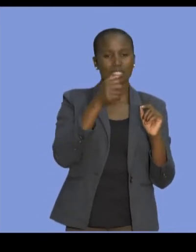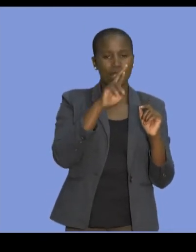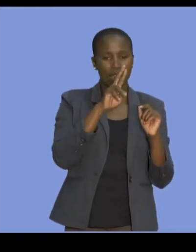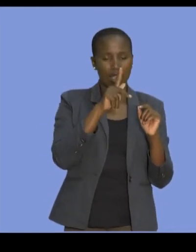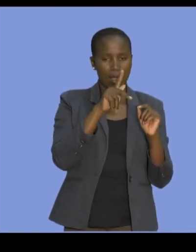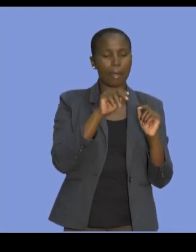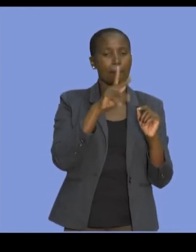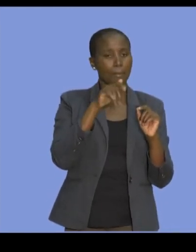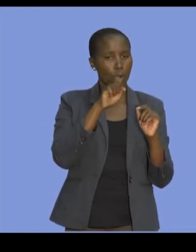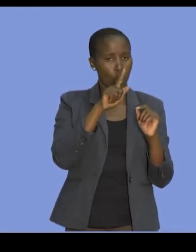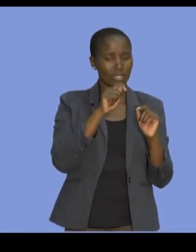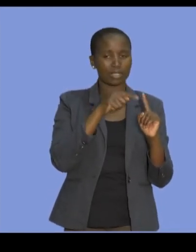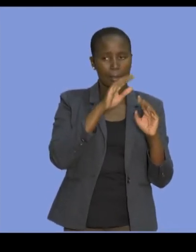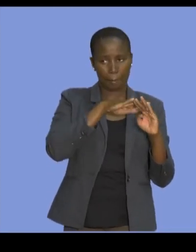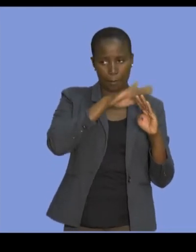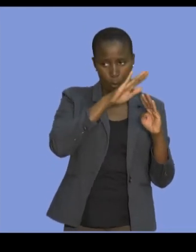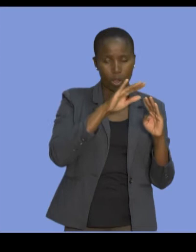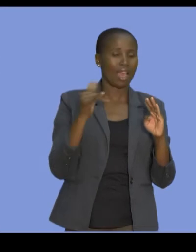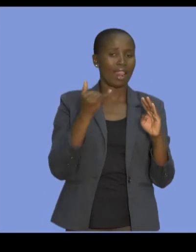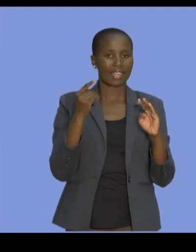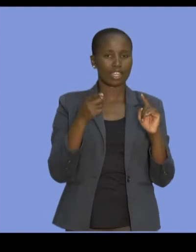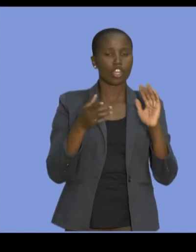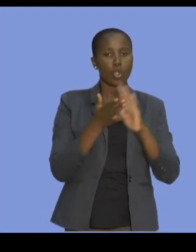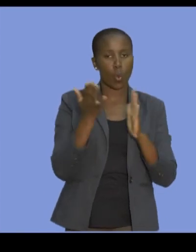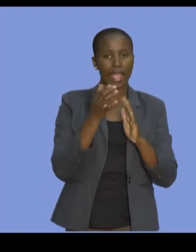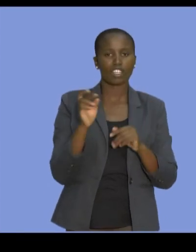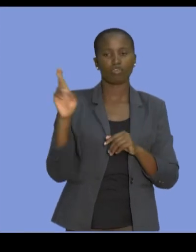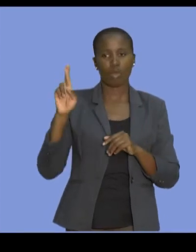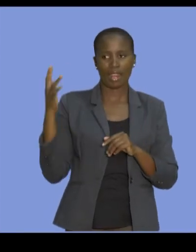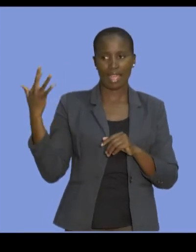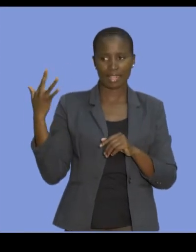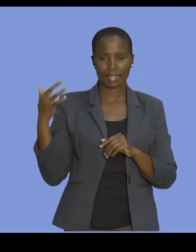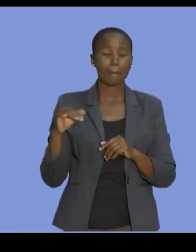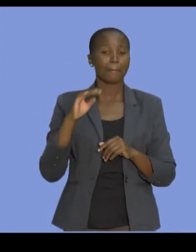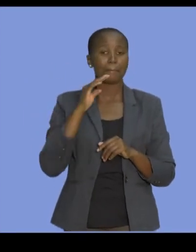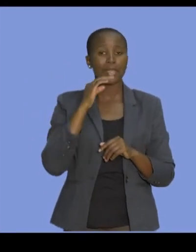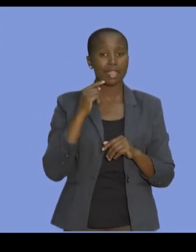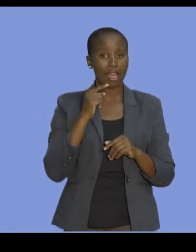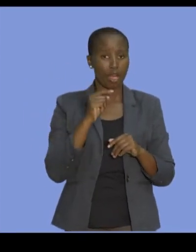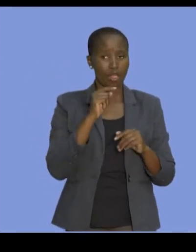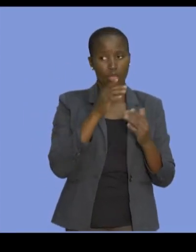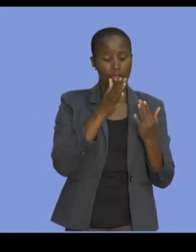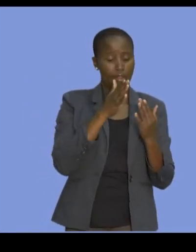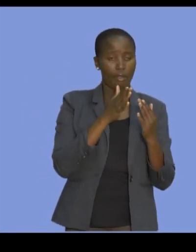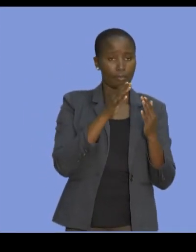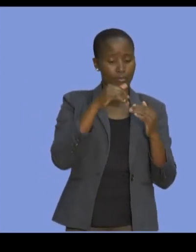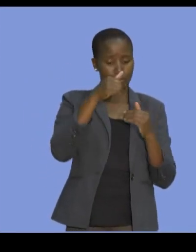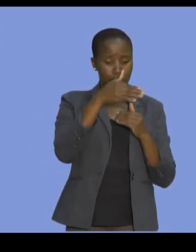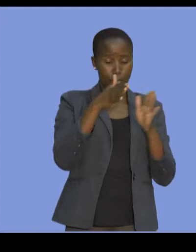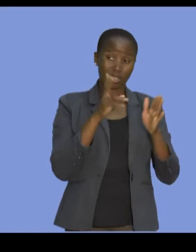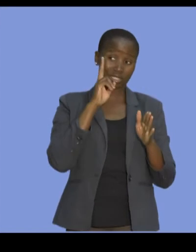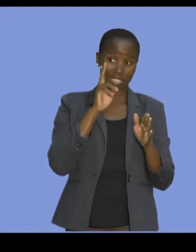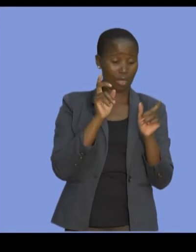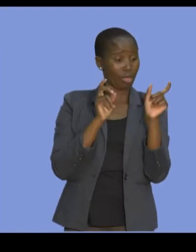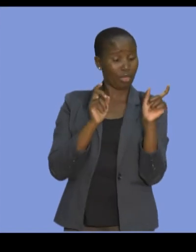it's more into to the right. Where the first one, this part of the block, can you see that? This